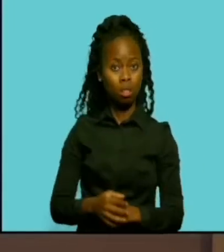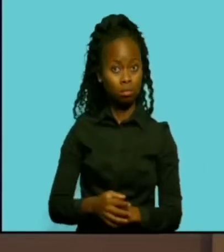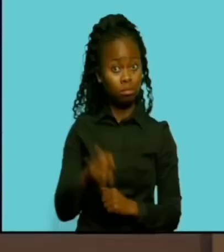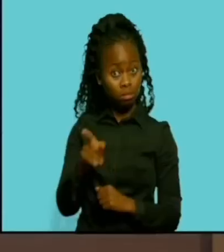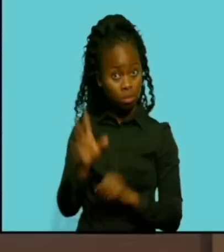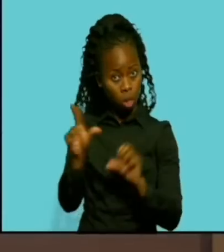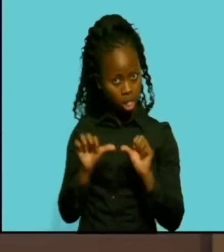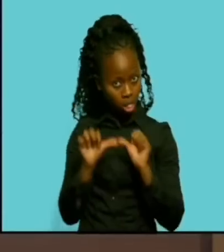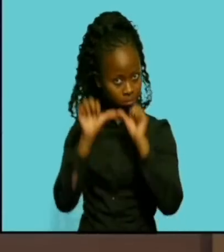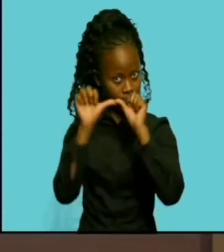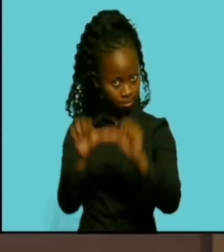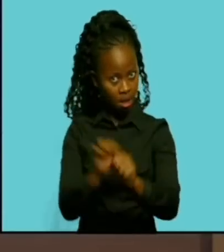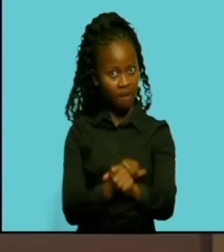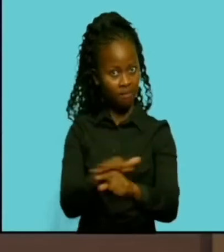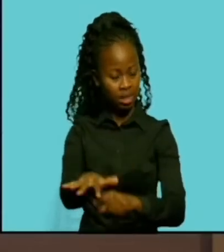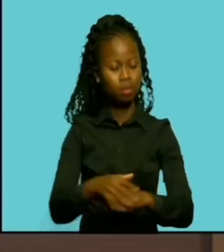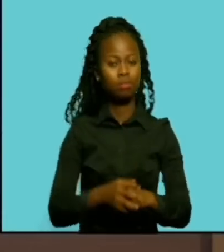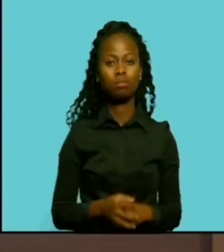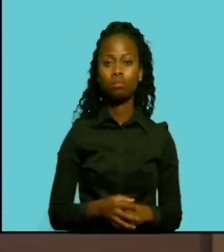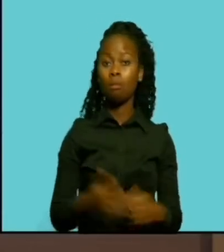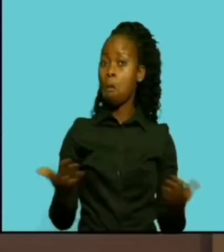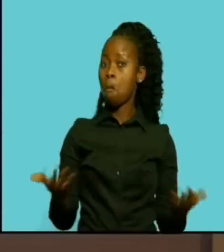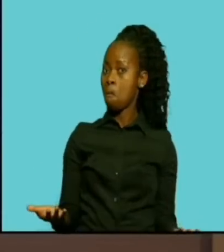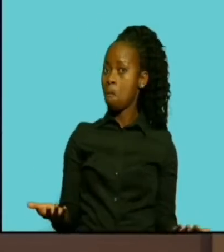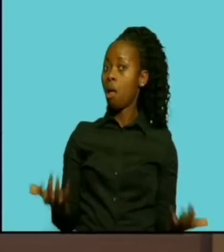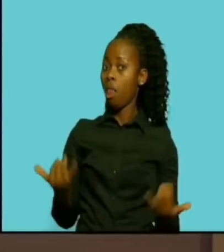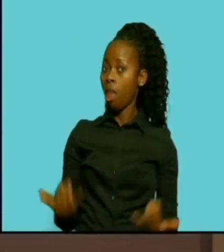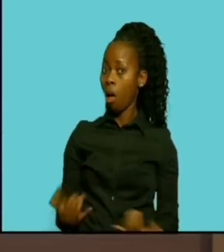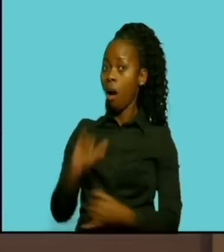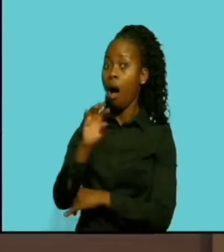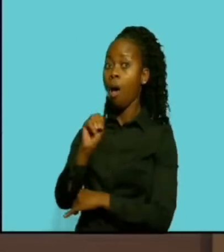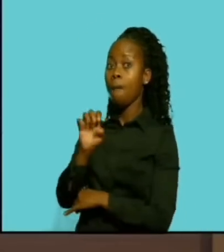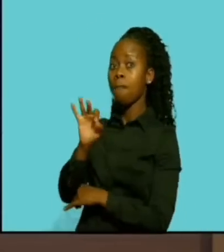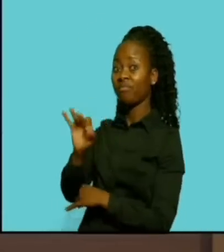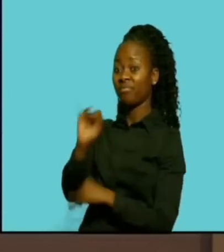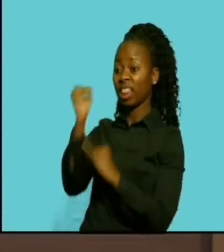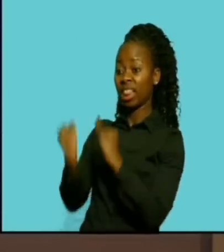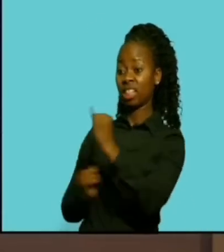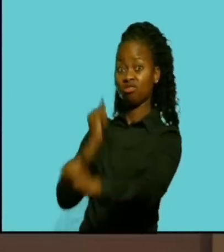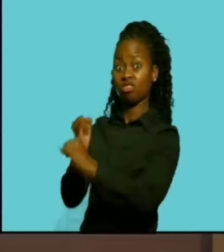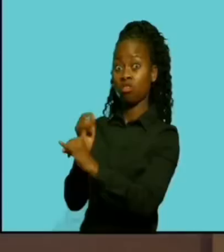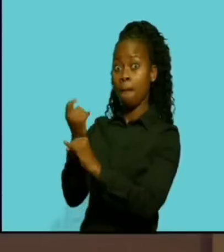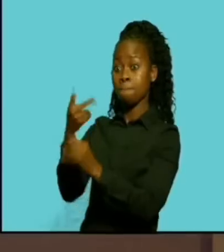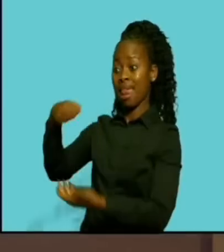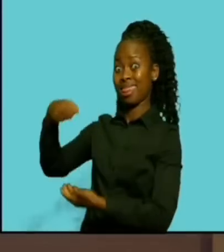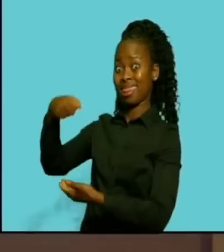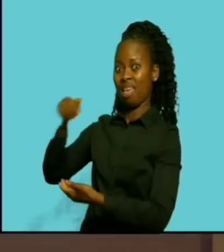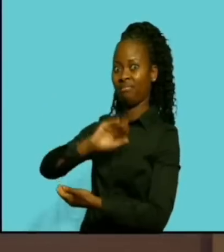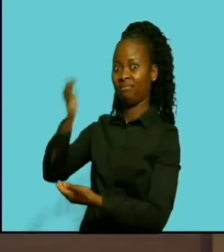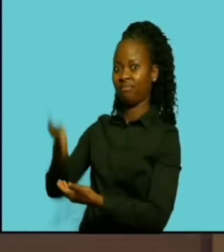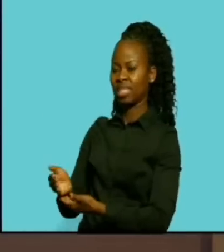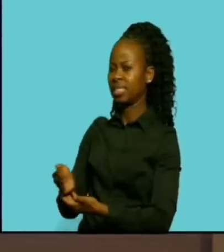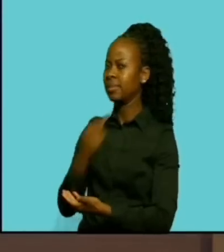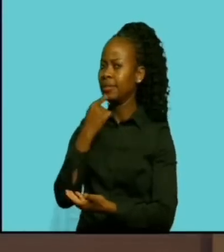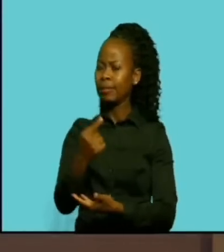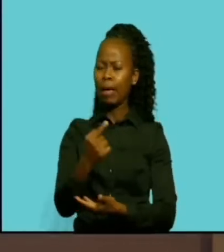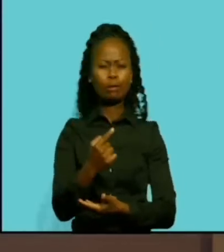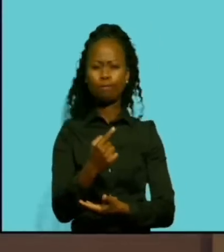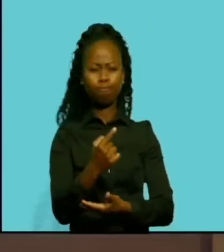these factors, the International Monetary Fund reduced its global growth forecast for 2022